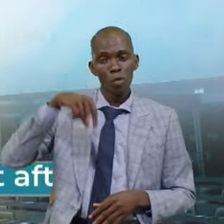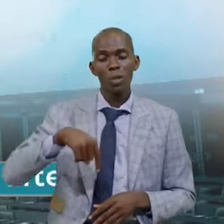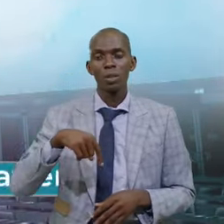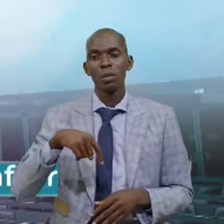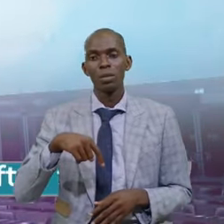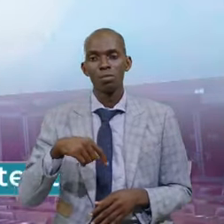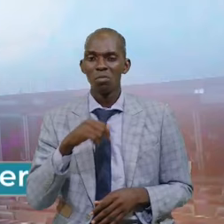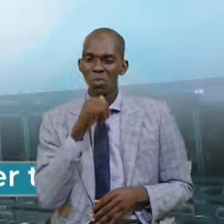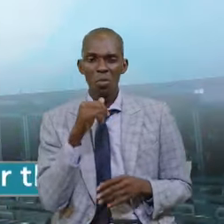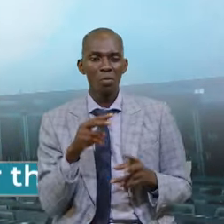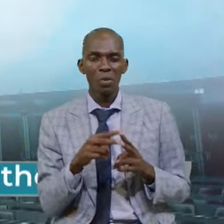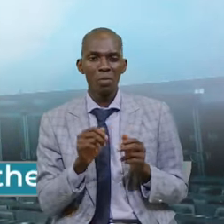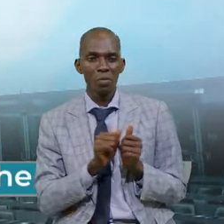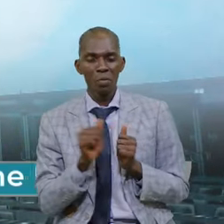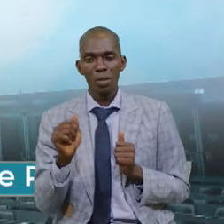from here.